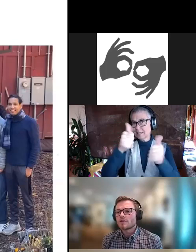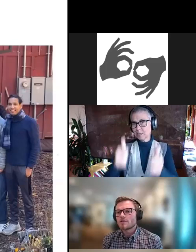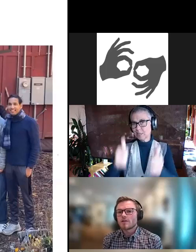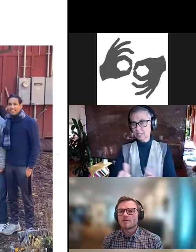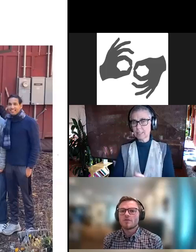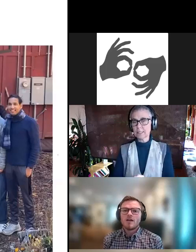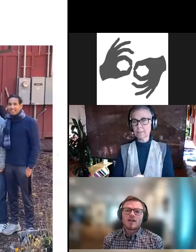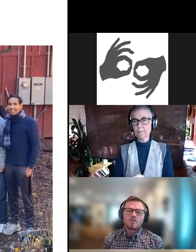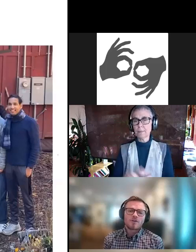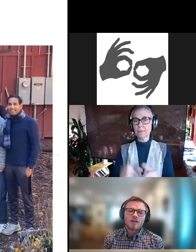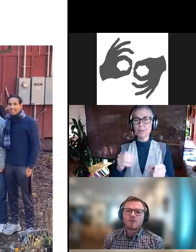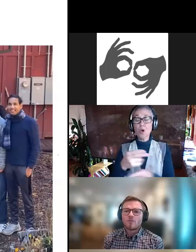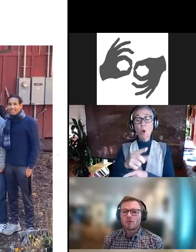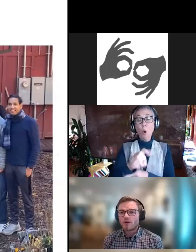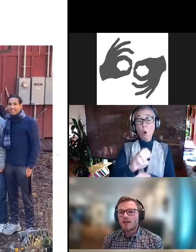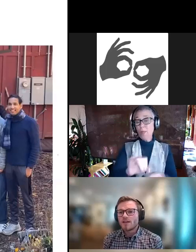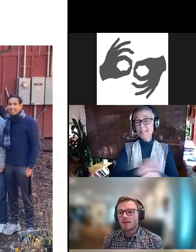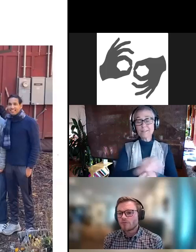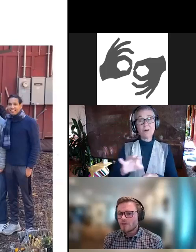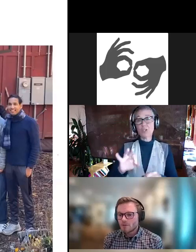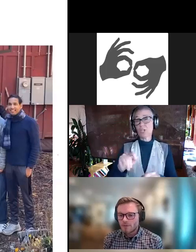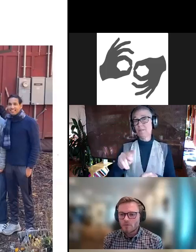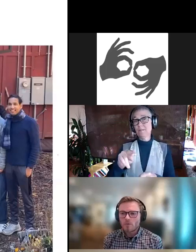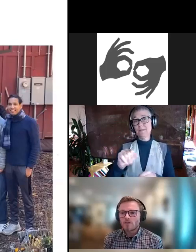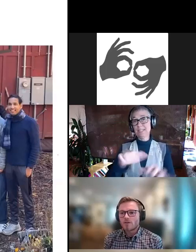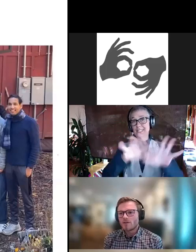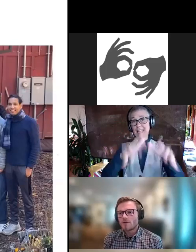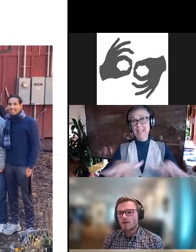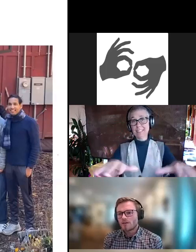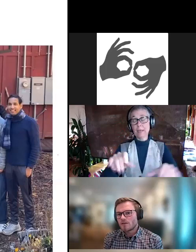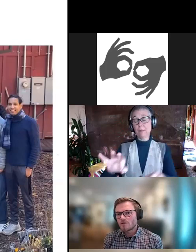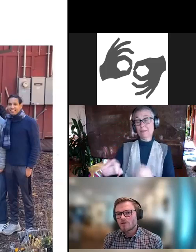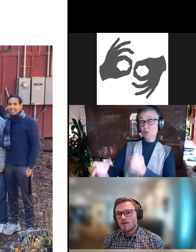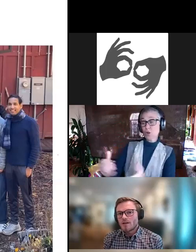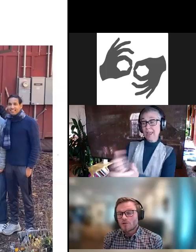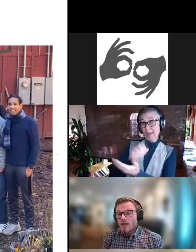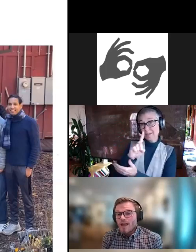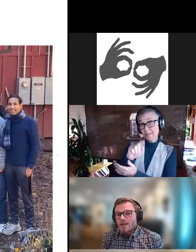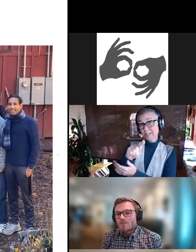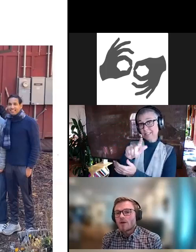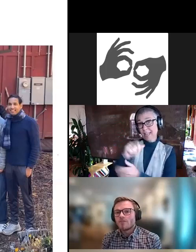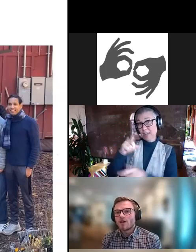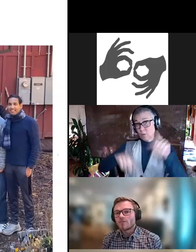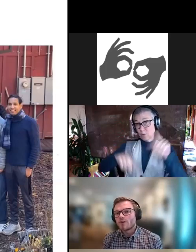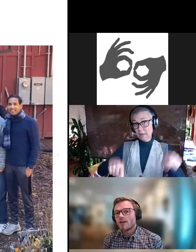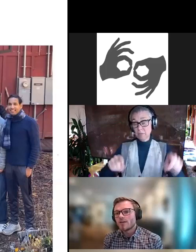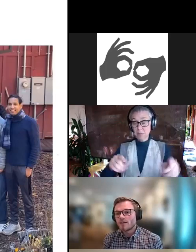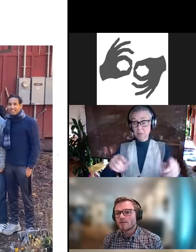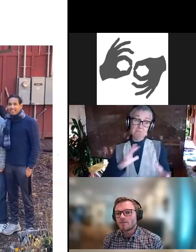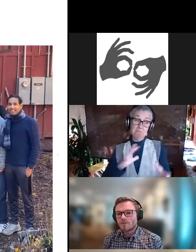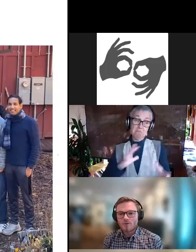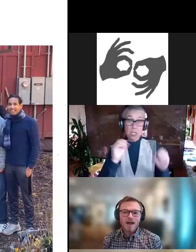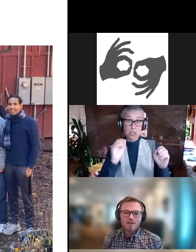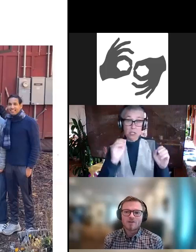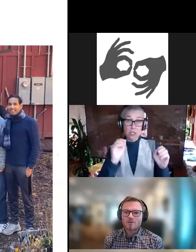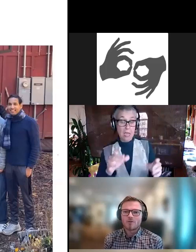fitness landscape. So if you're gathering more training data randomly, the way that you can think about it is it's okay if you have a lot of training data